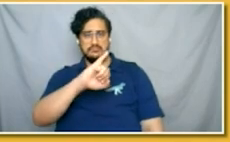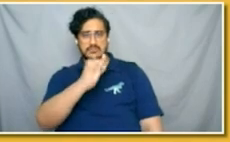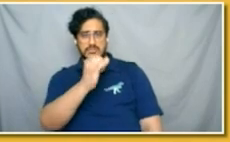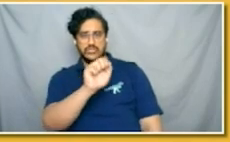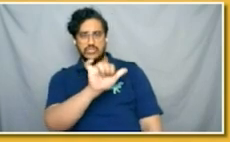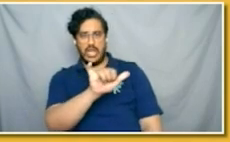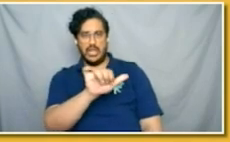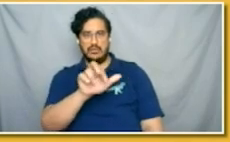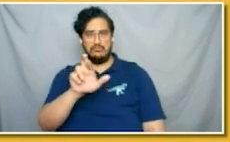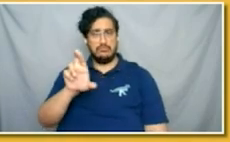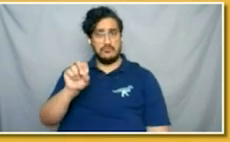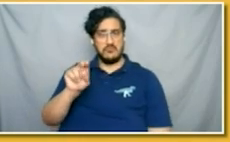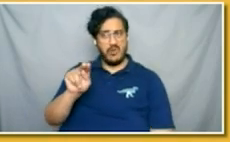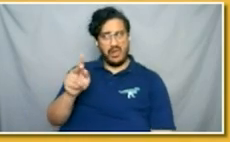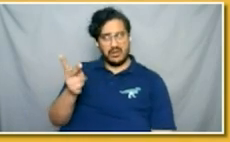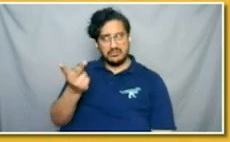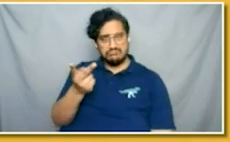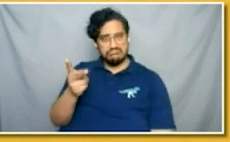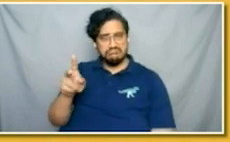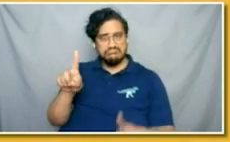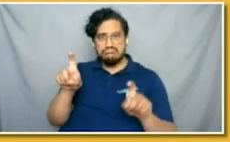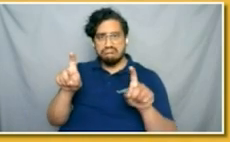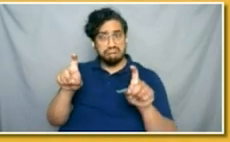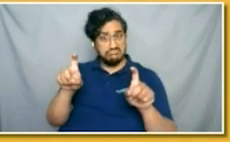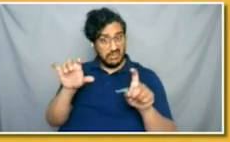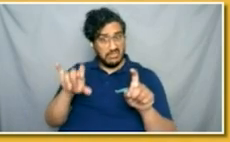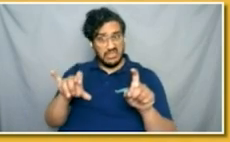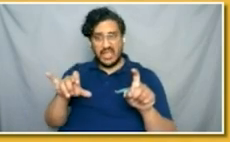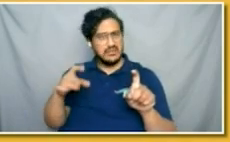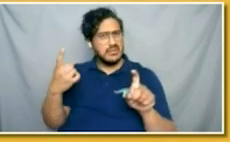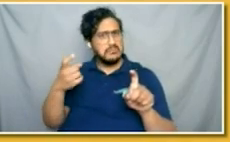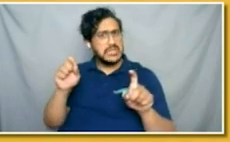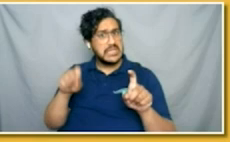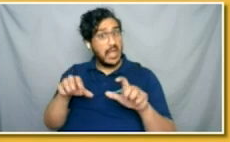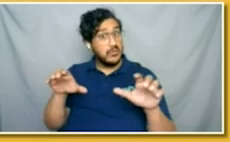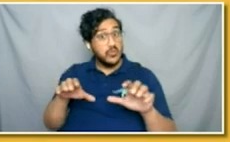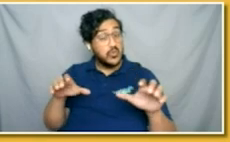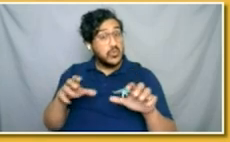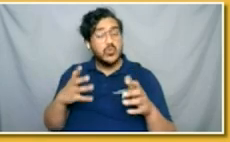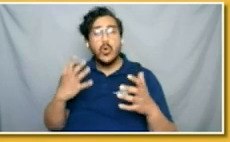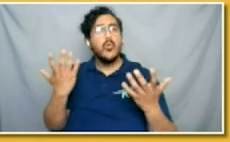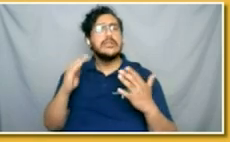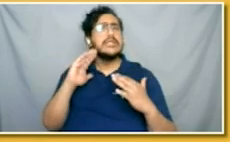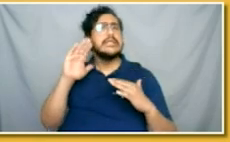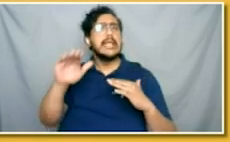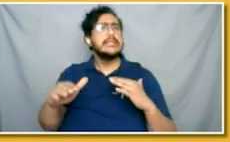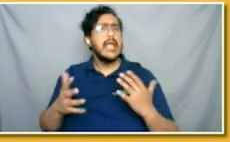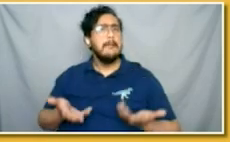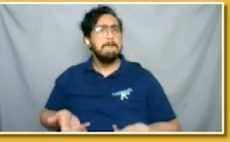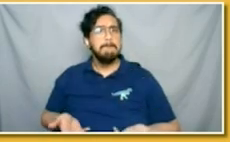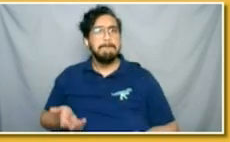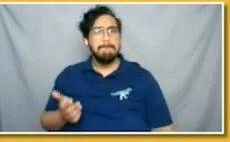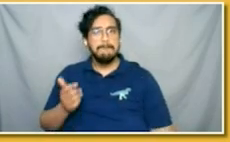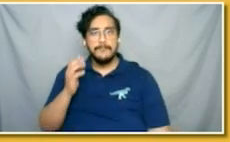And what would sort of be the next steps on doing or returning postal banking?